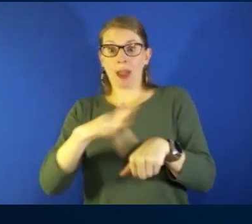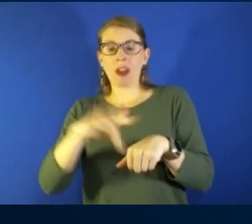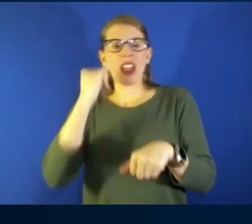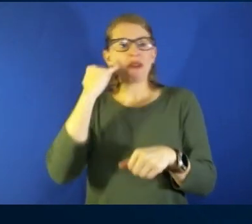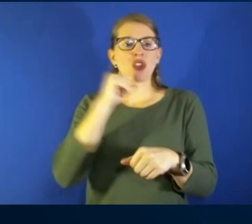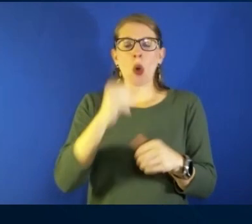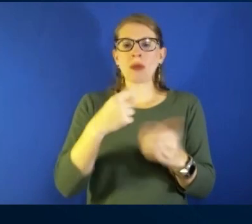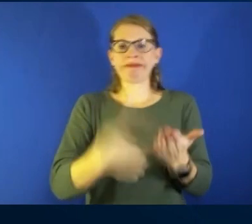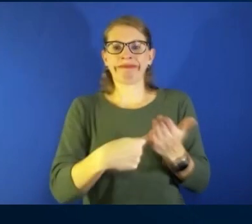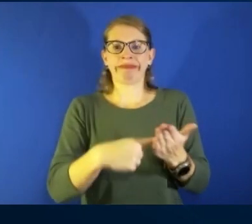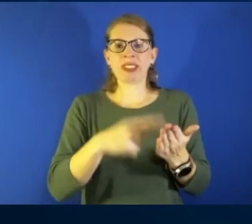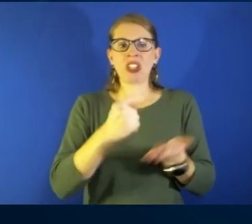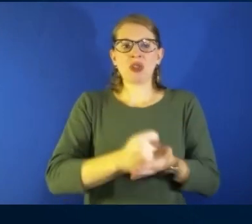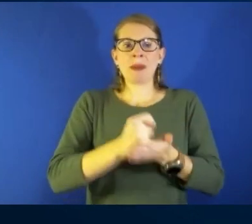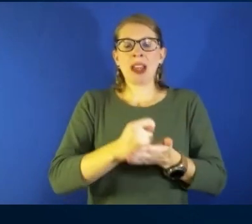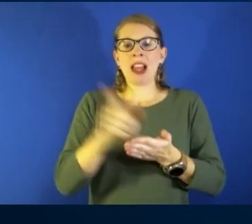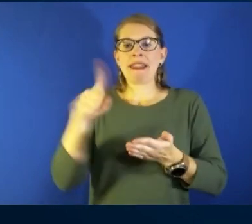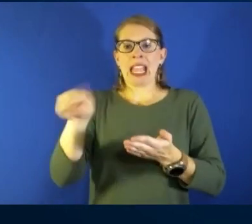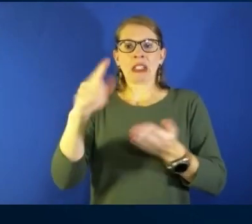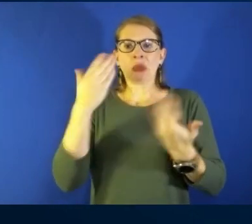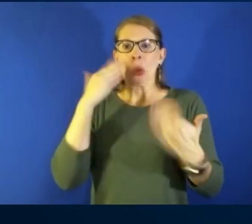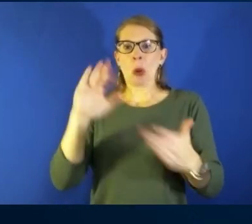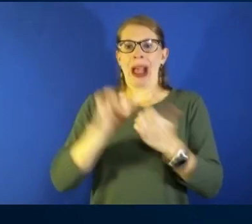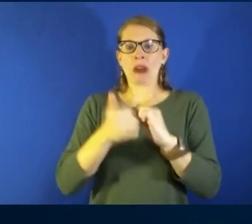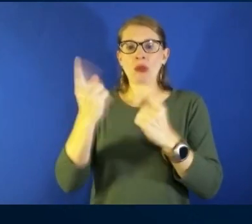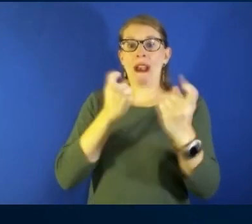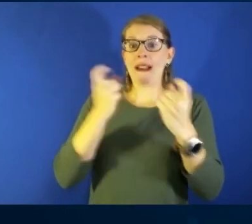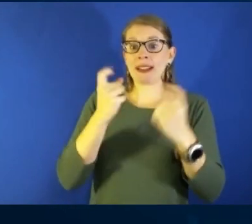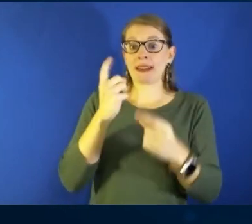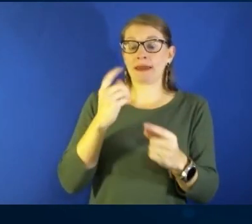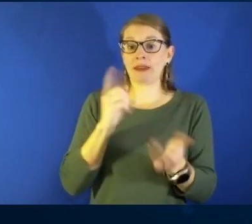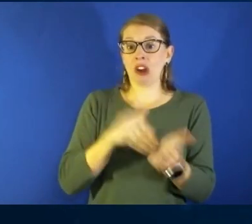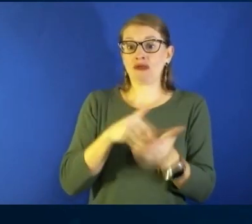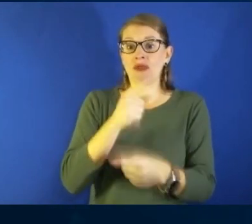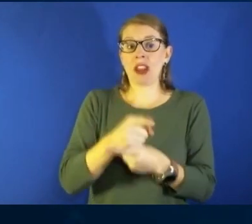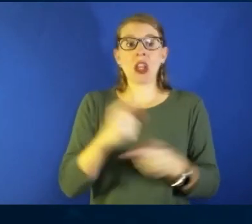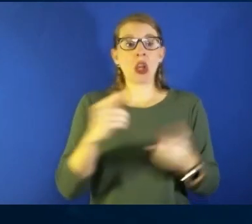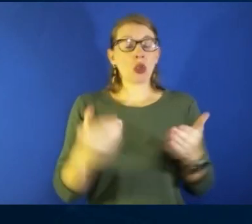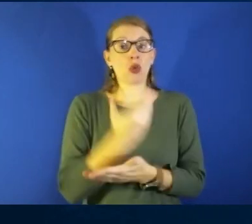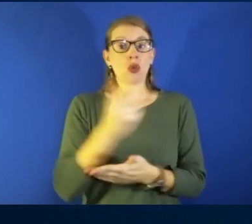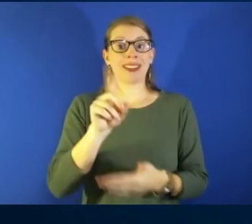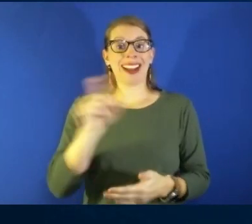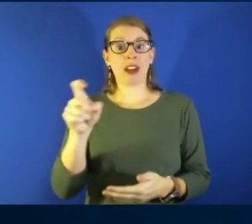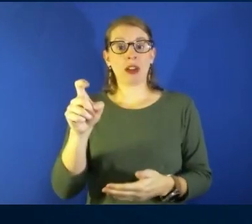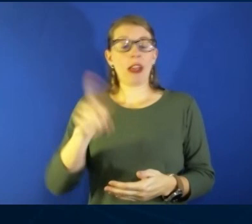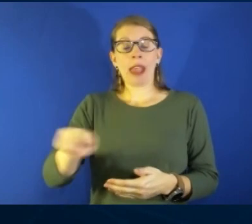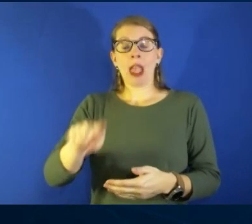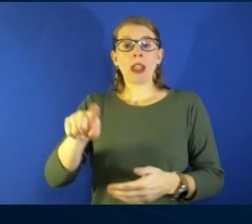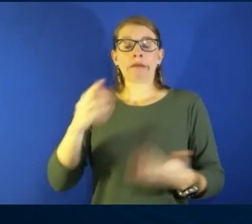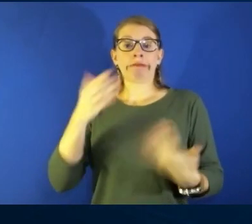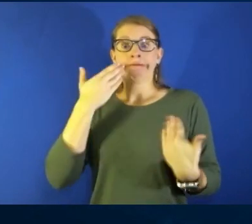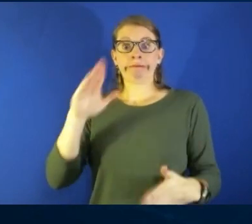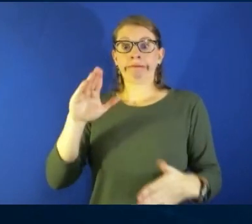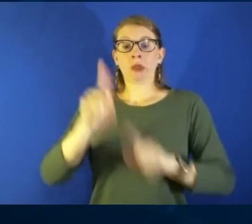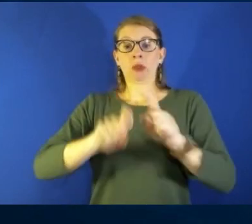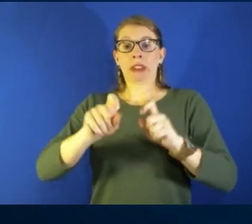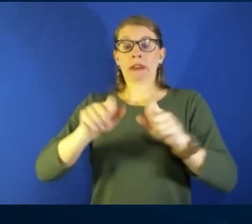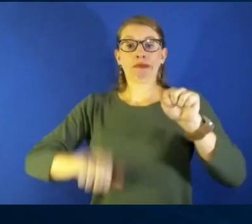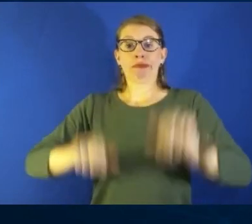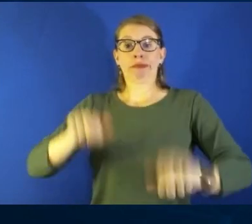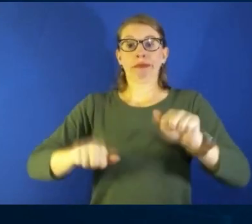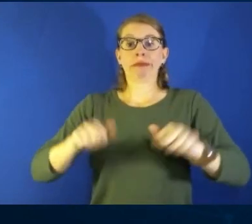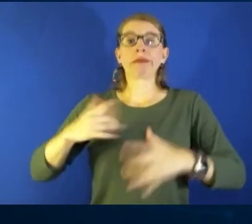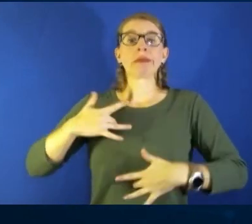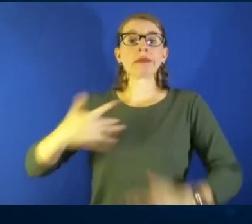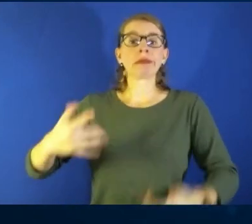then people don't even know to ask the questions to their doctors. Well, most patients, when they're newly diagnosed, don't know what questions to ask. That's a real common. I